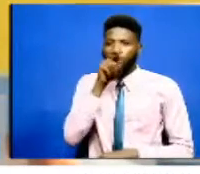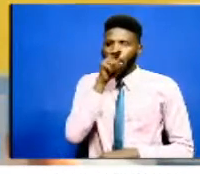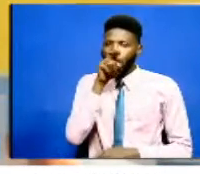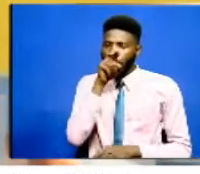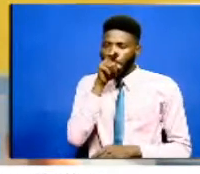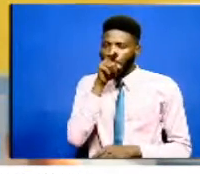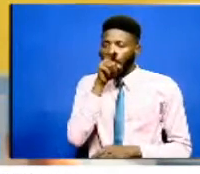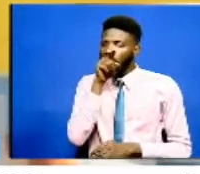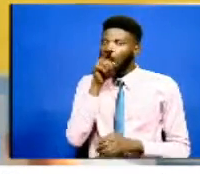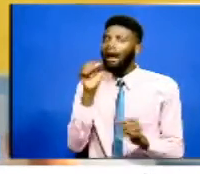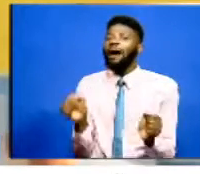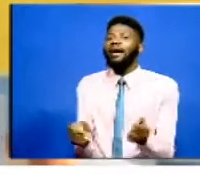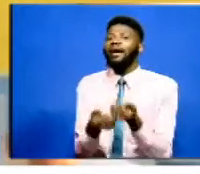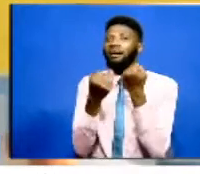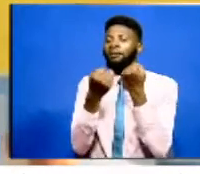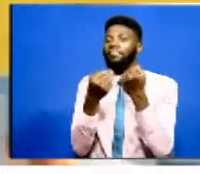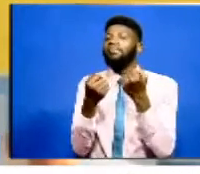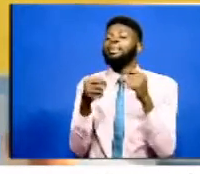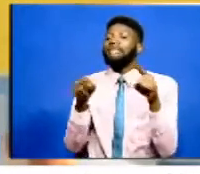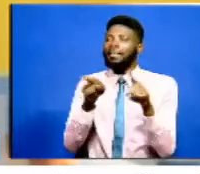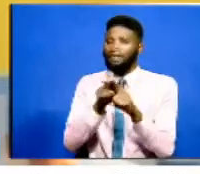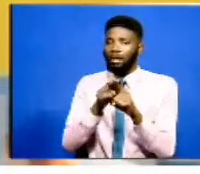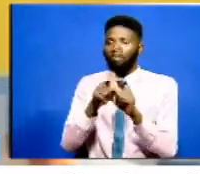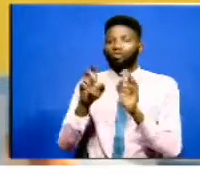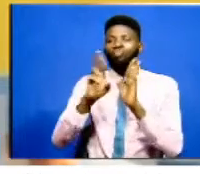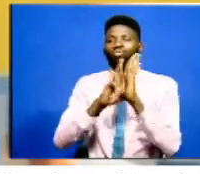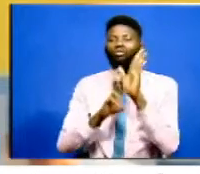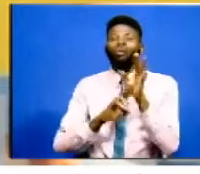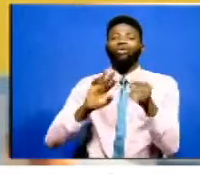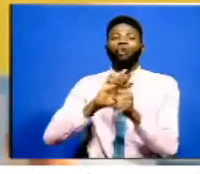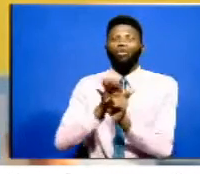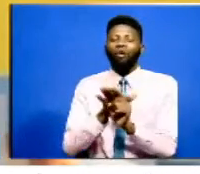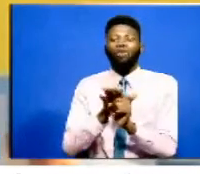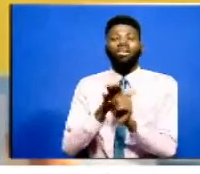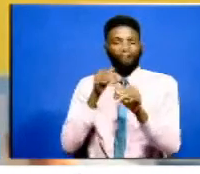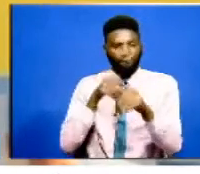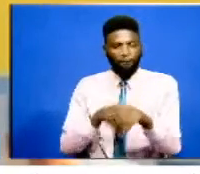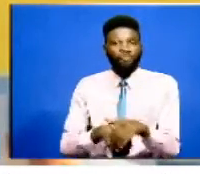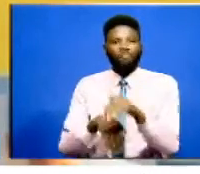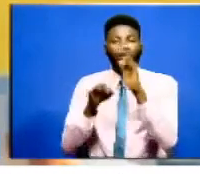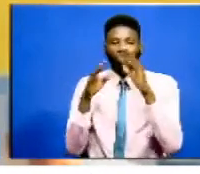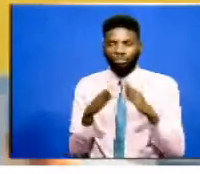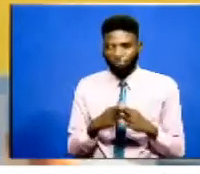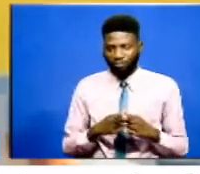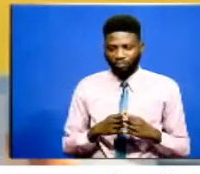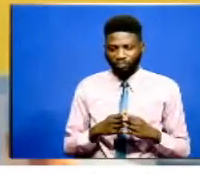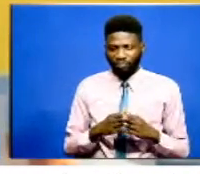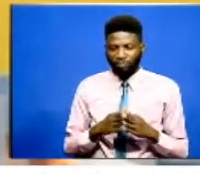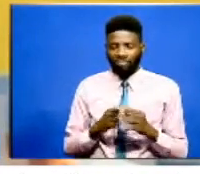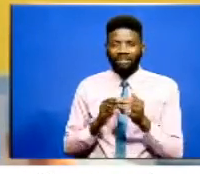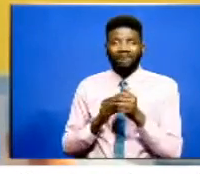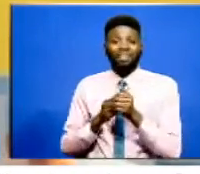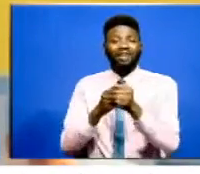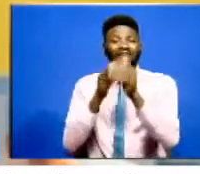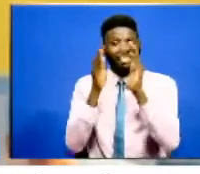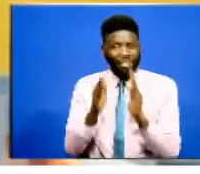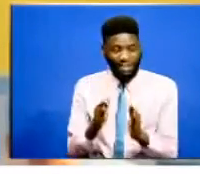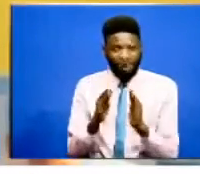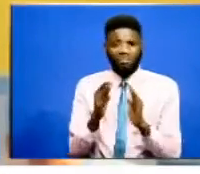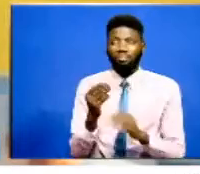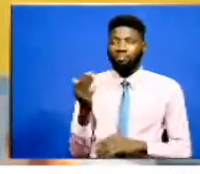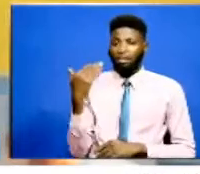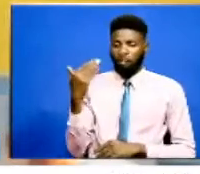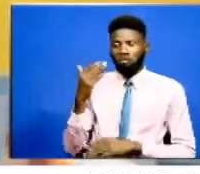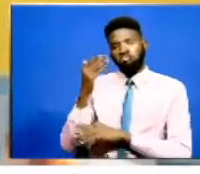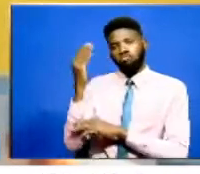COVID-19 protocols were being observed. As noble and esteemed leaders have remarked,